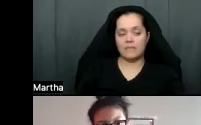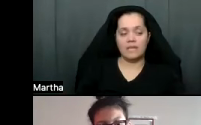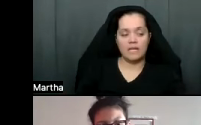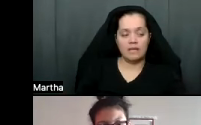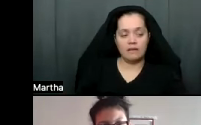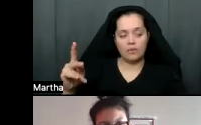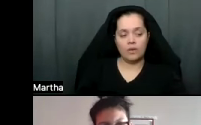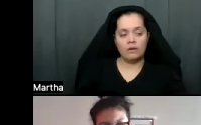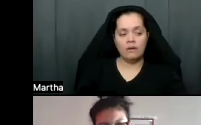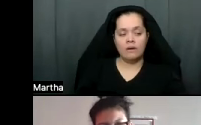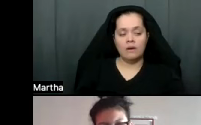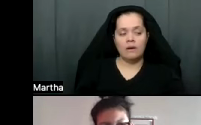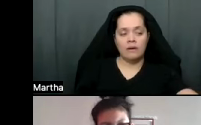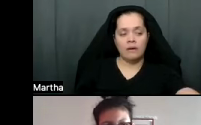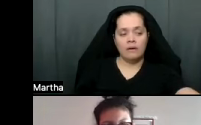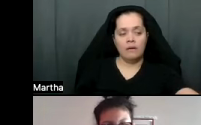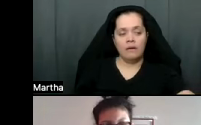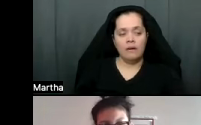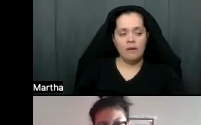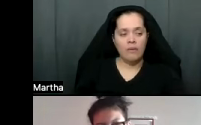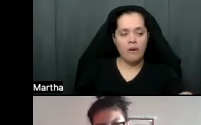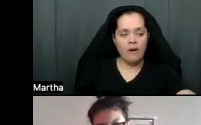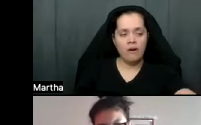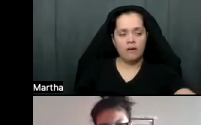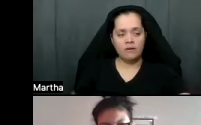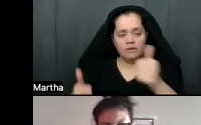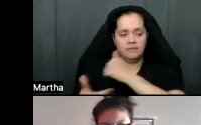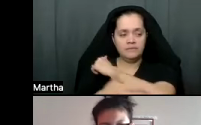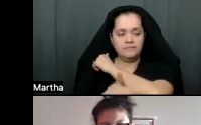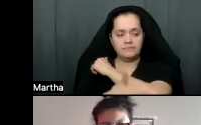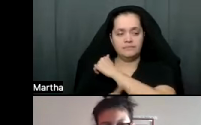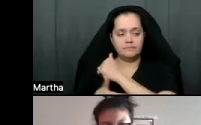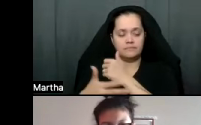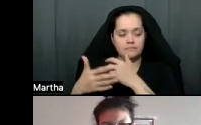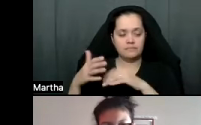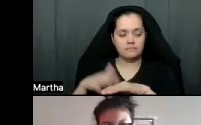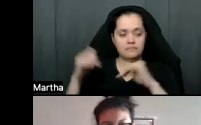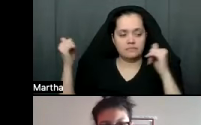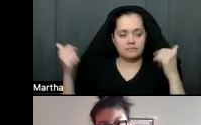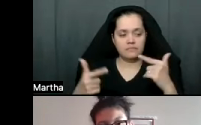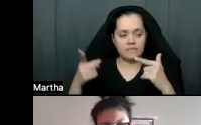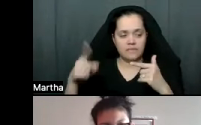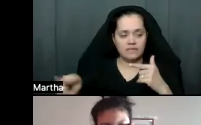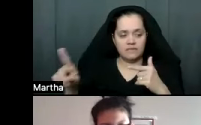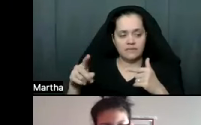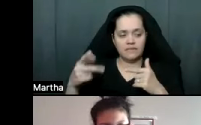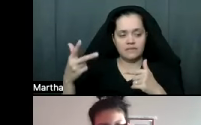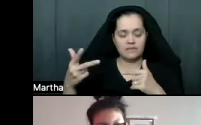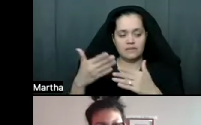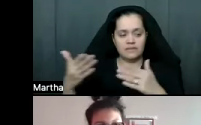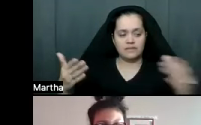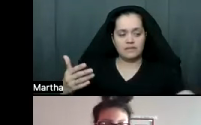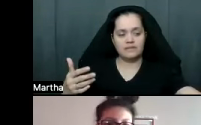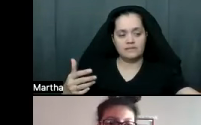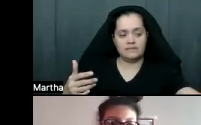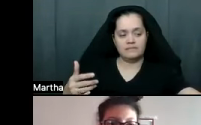So which country was on all of these 3 lists? All right, here's a good